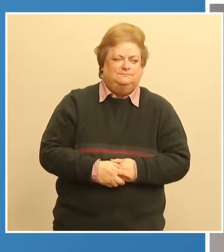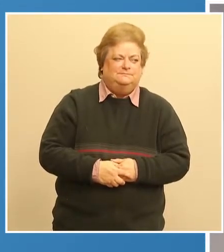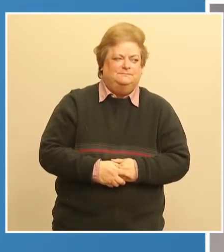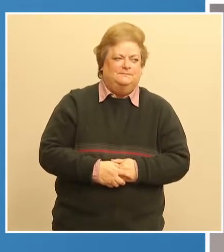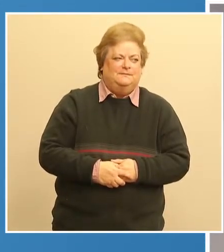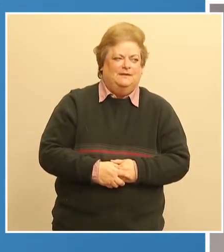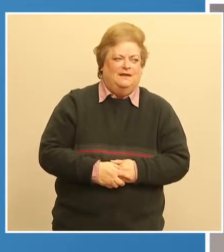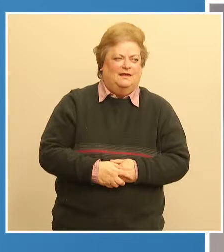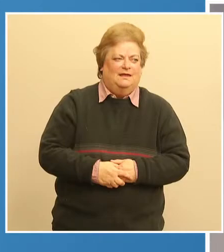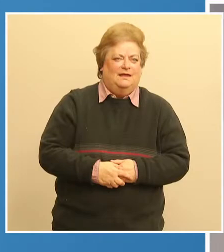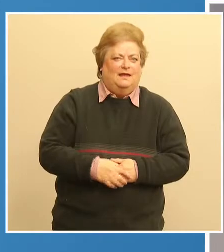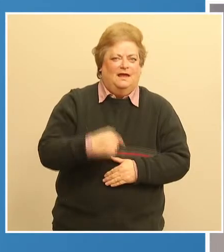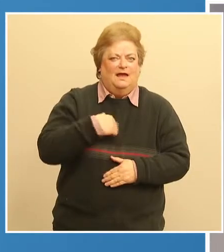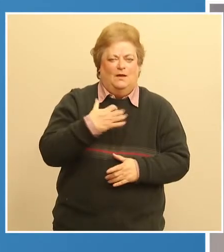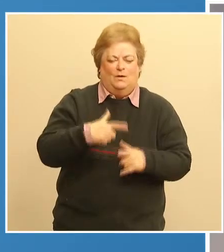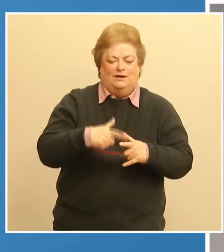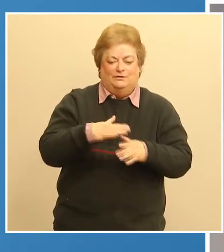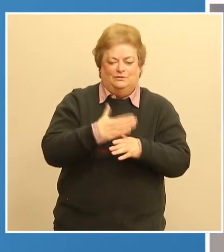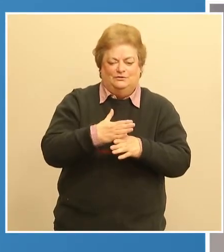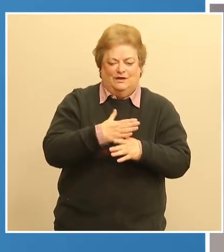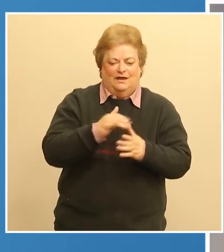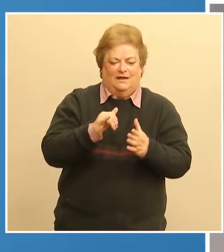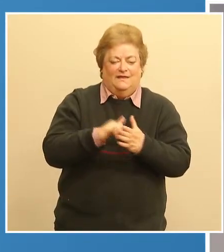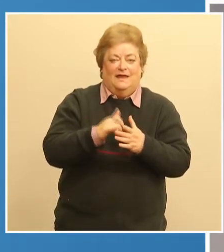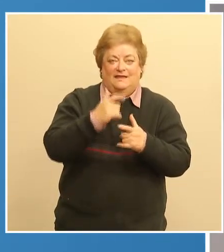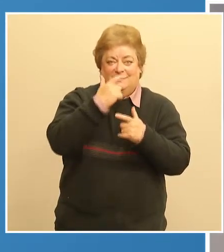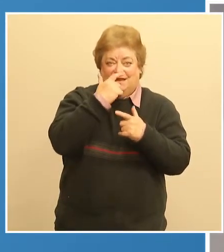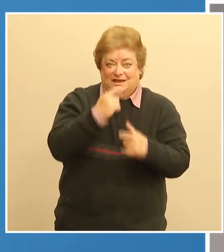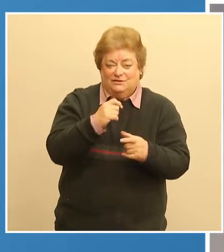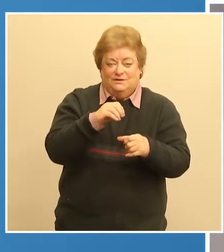So I just wanted to share today the interest in the